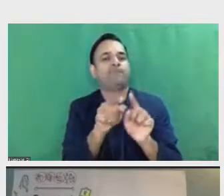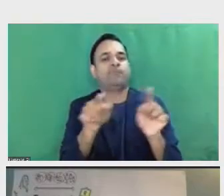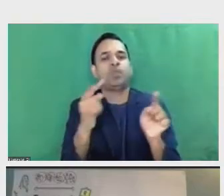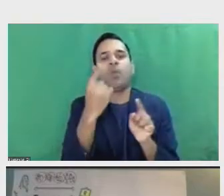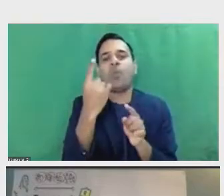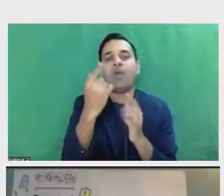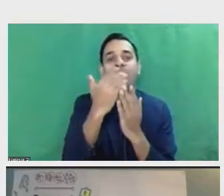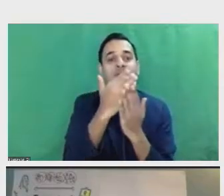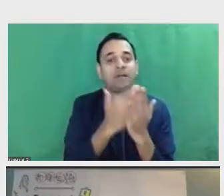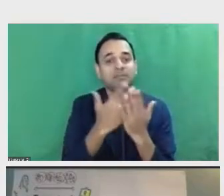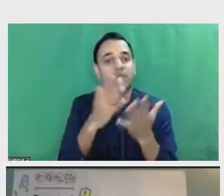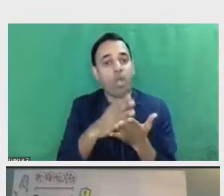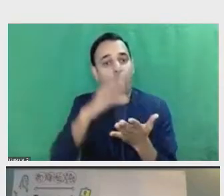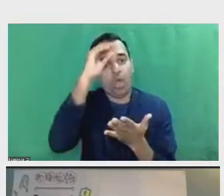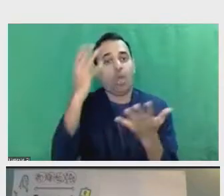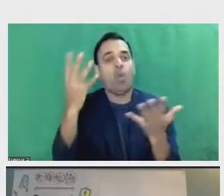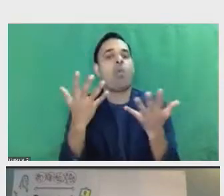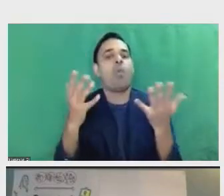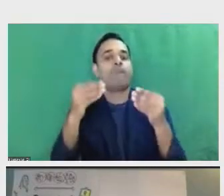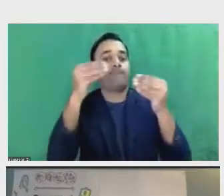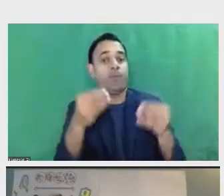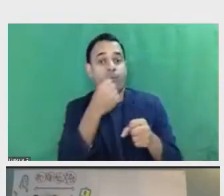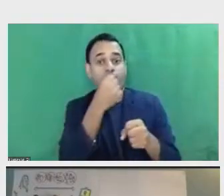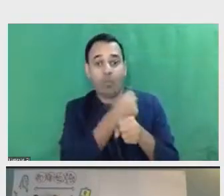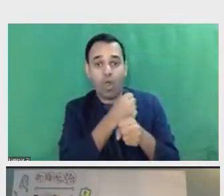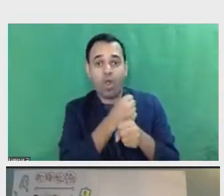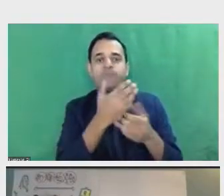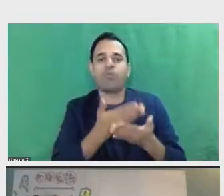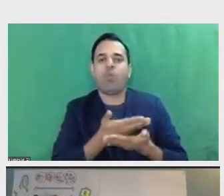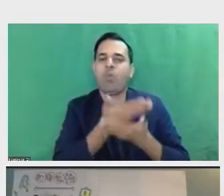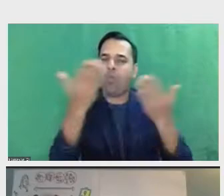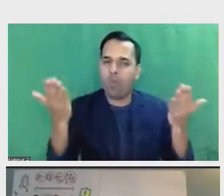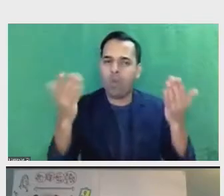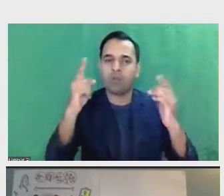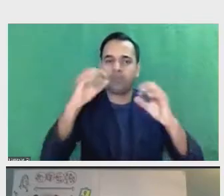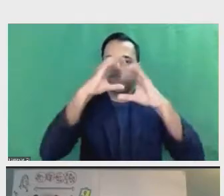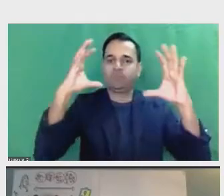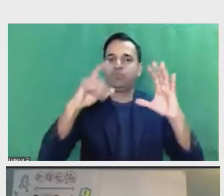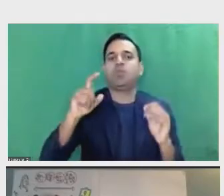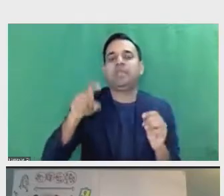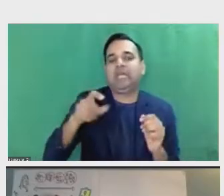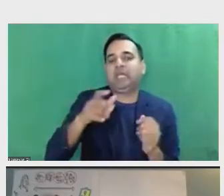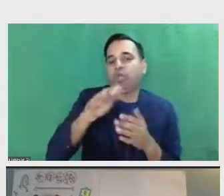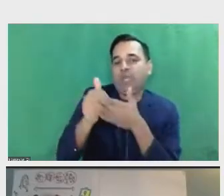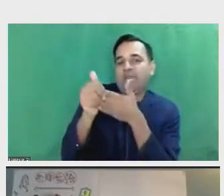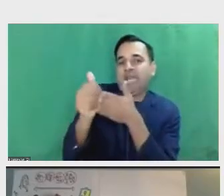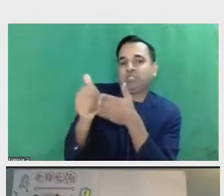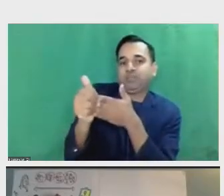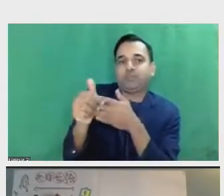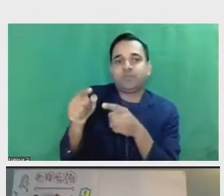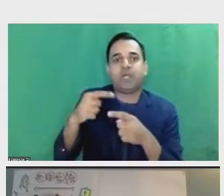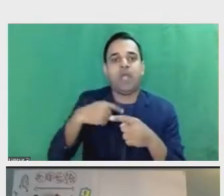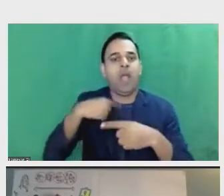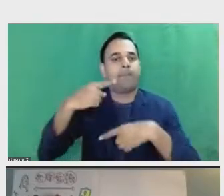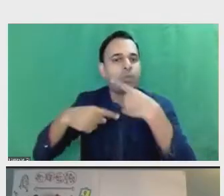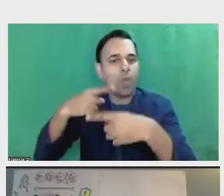a notion where we're going to need your leadership and we're going to need your engagement, because that's a new concept, and